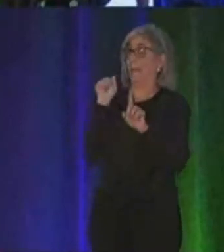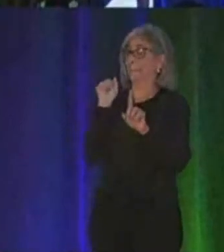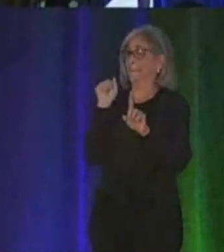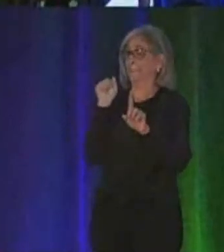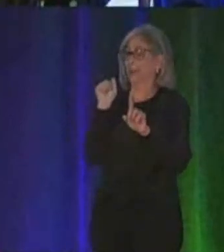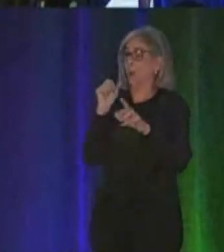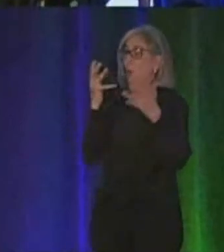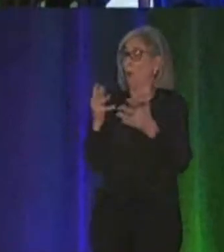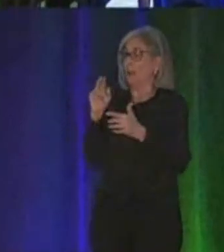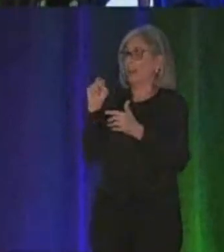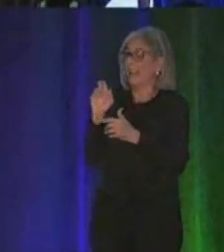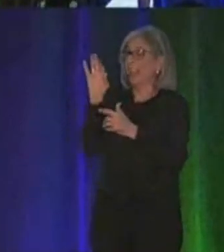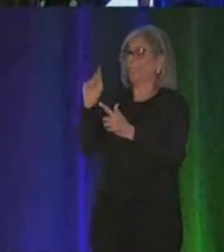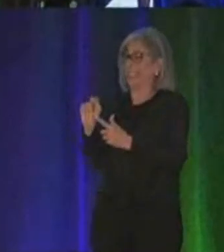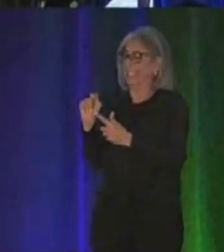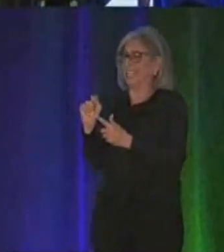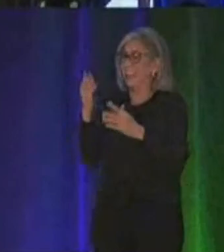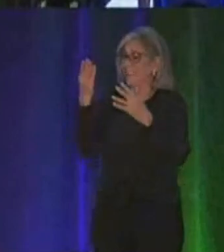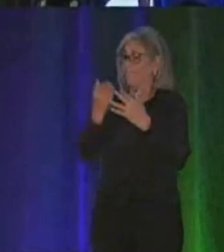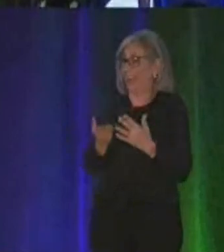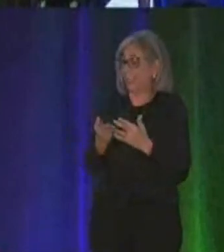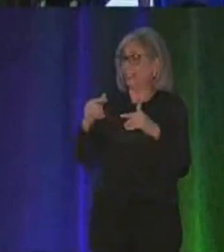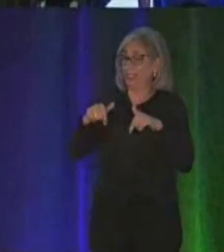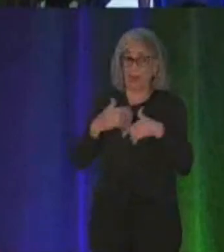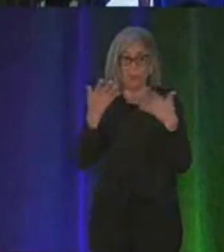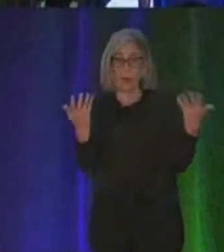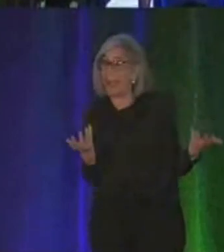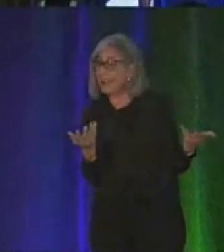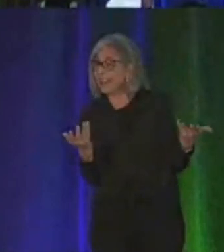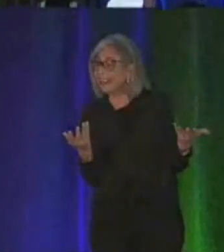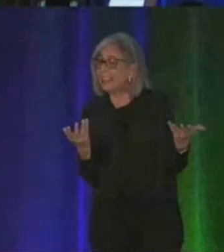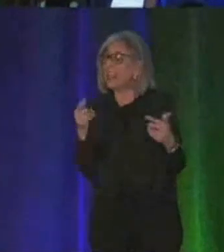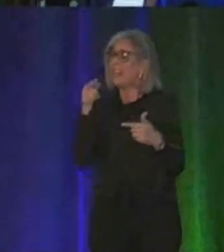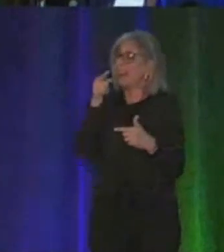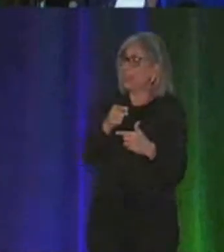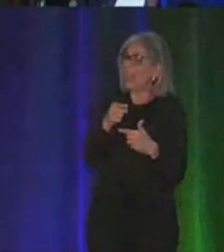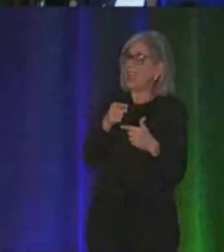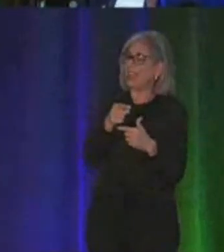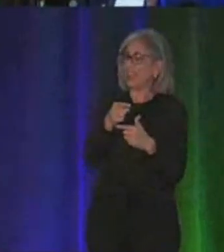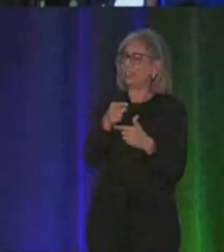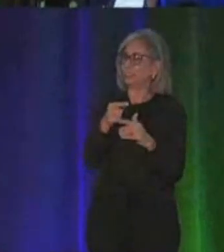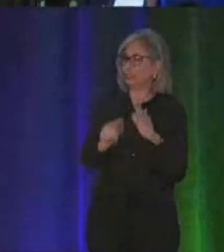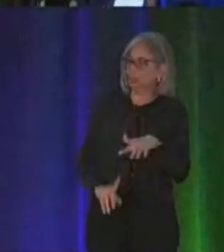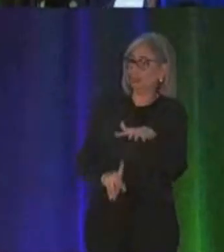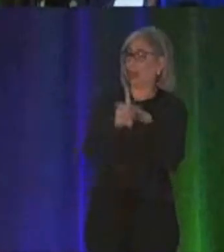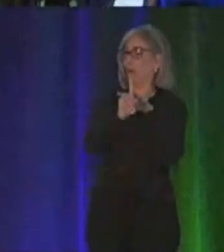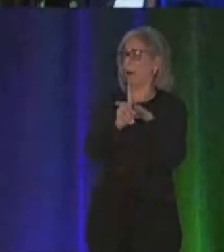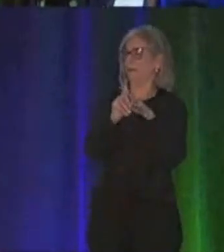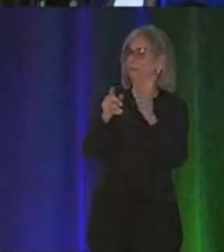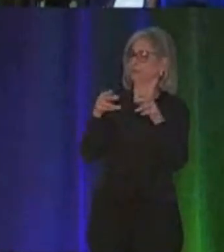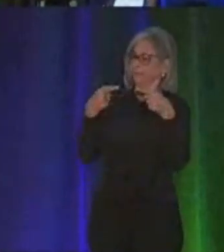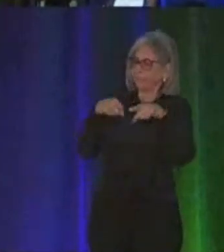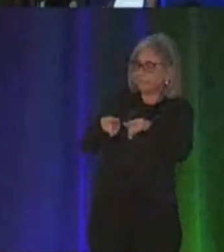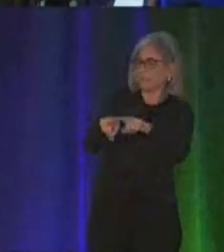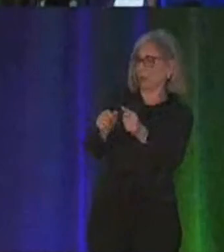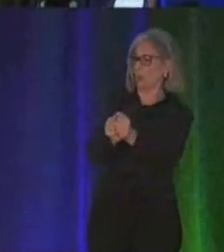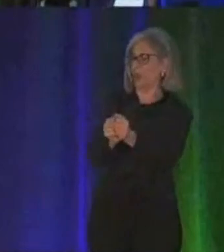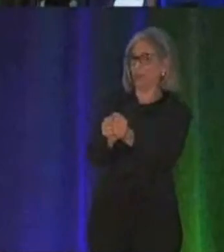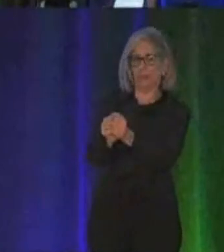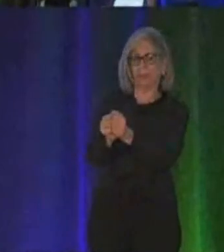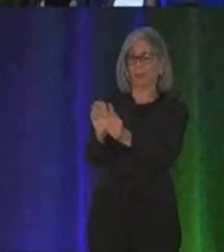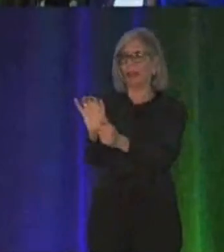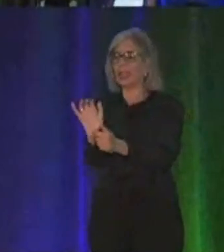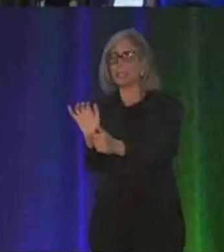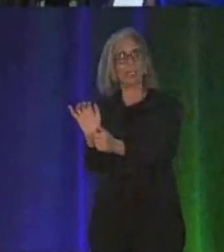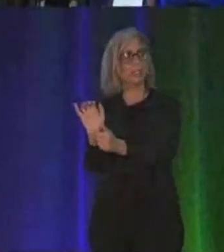what are NFTs? So NFT files are, they kind of show up alongside, you see like